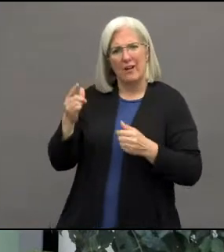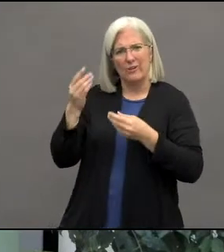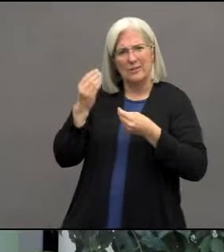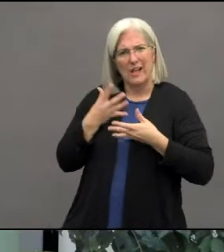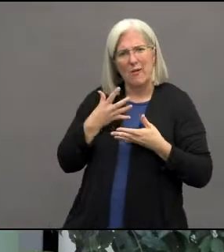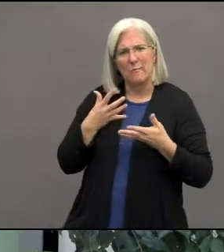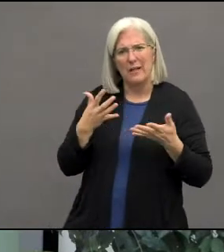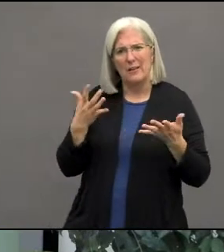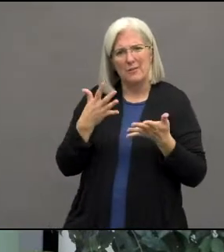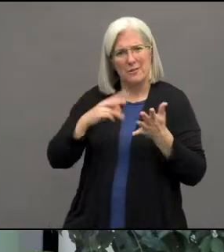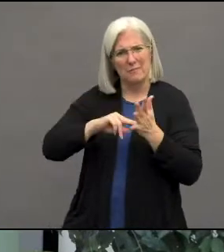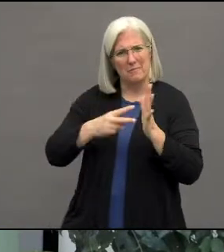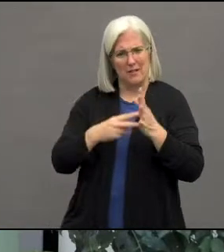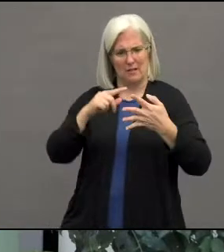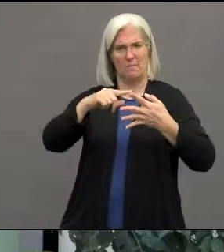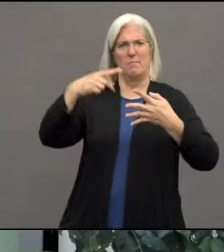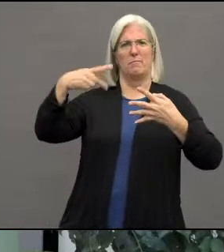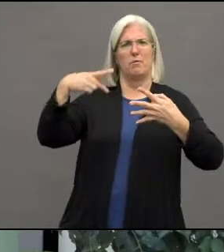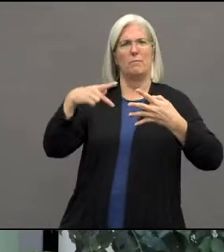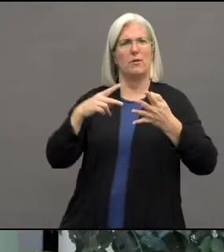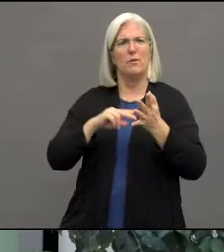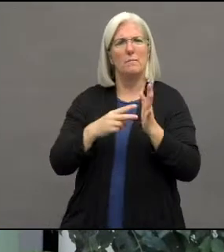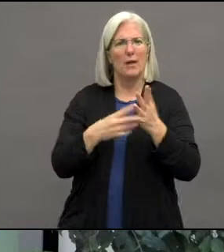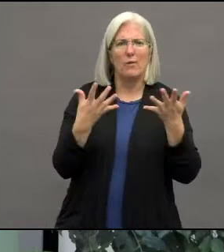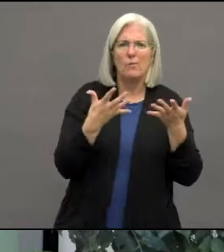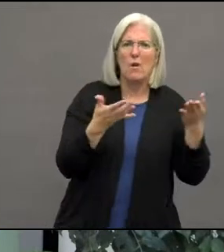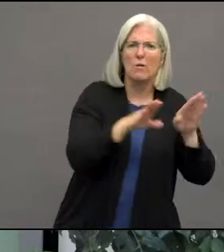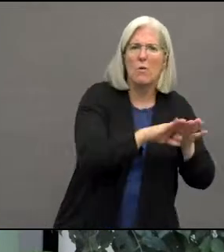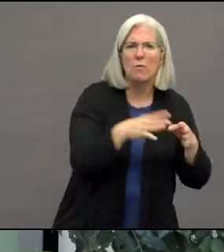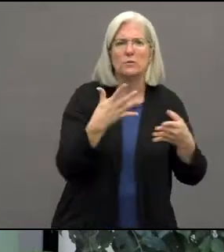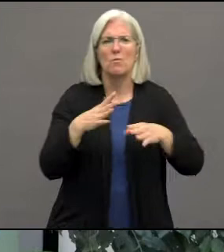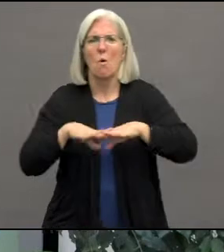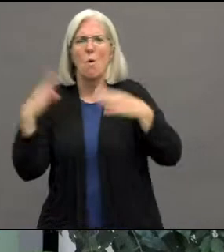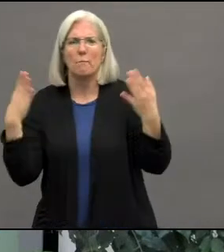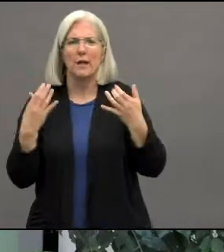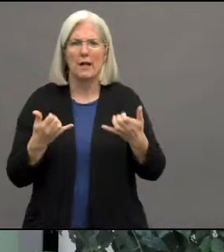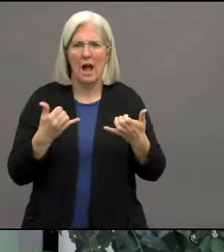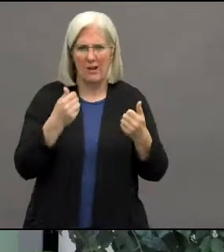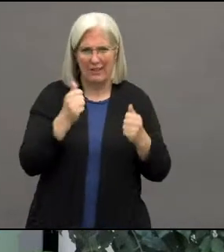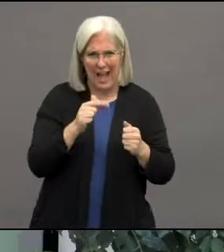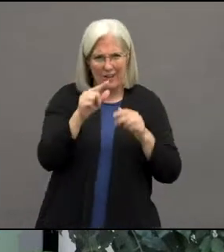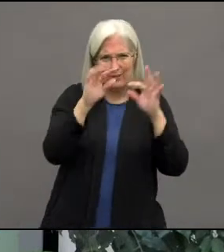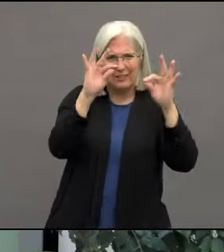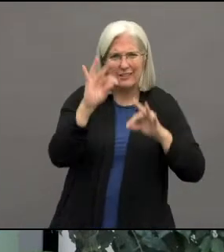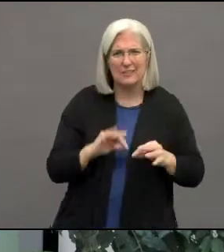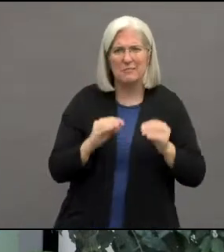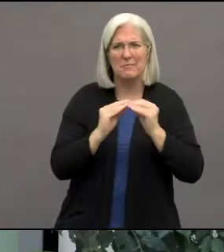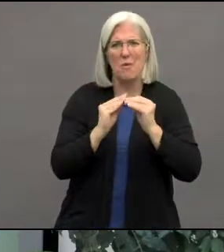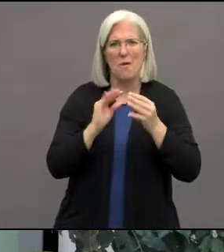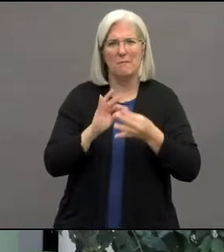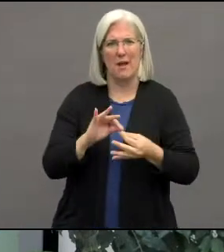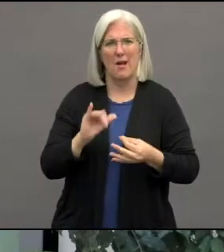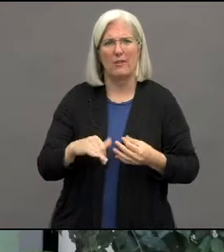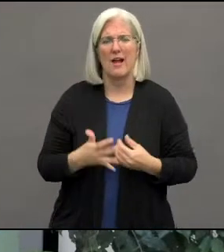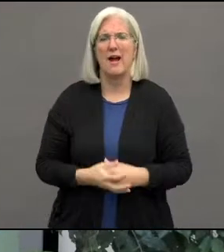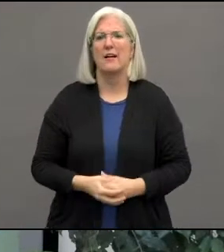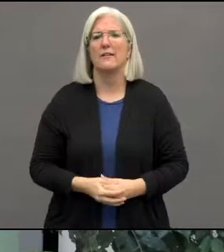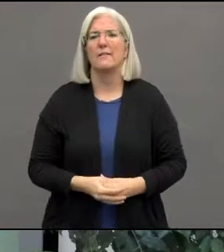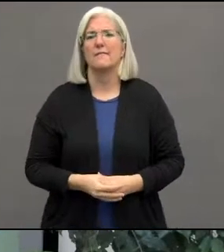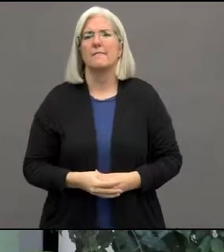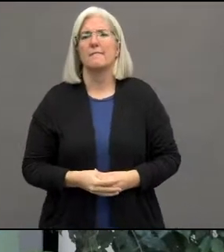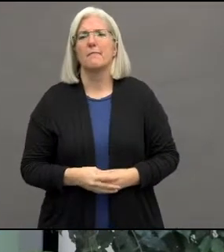be in the purple tier? Like what's open, what's closed? But first talk about that purple tier, what it means to be here. Yeah,